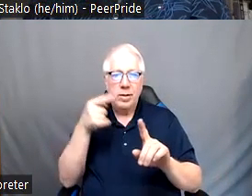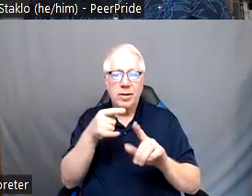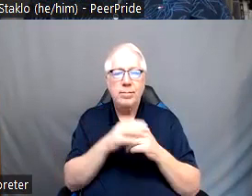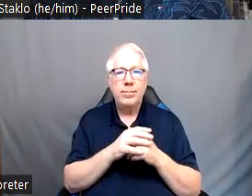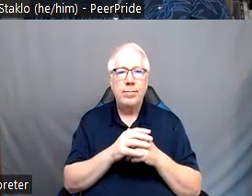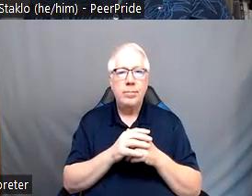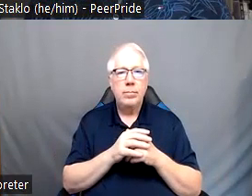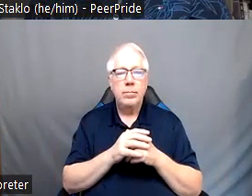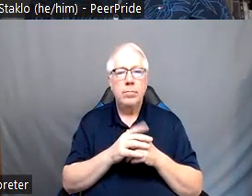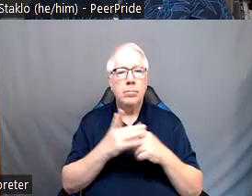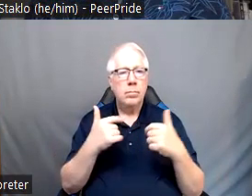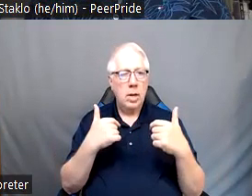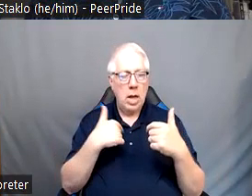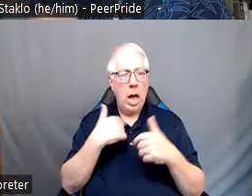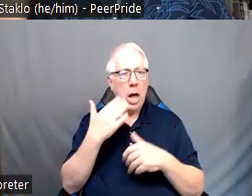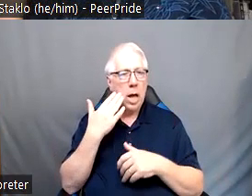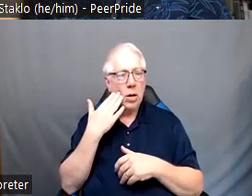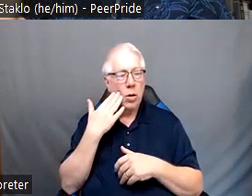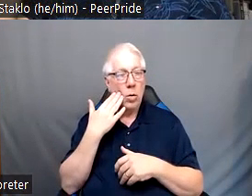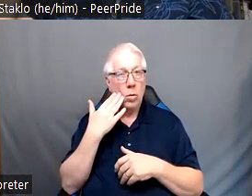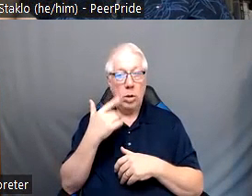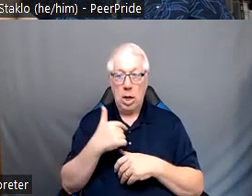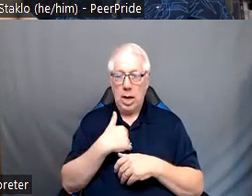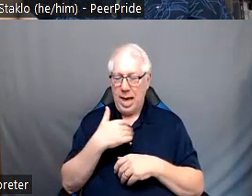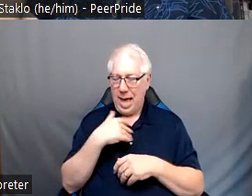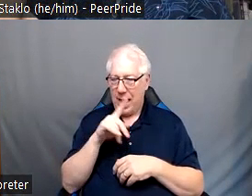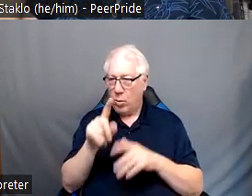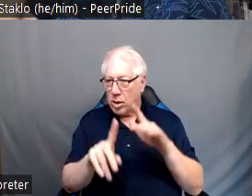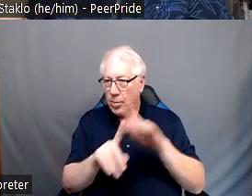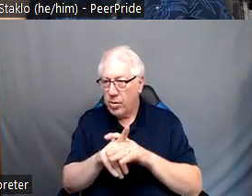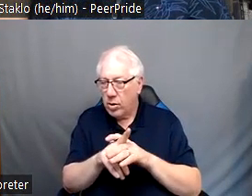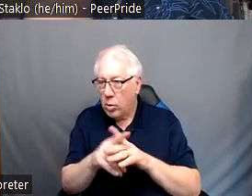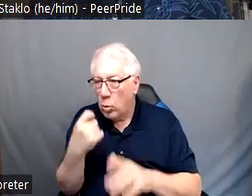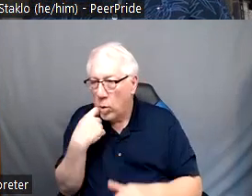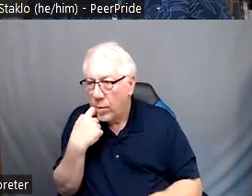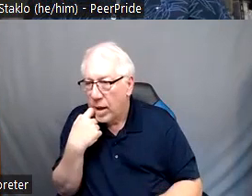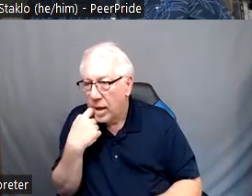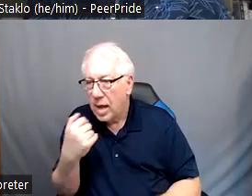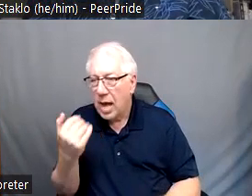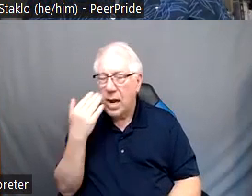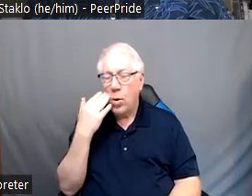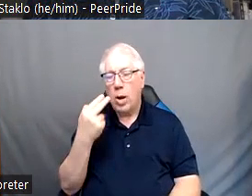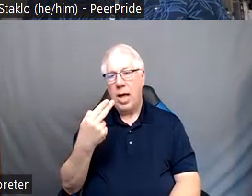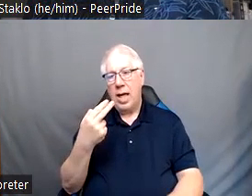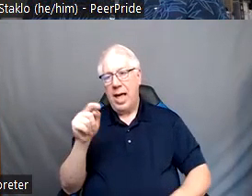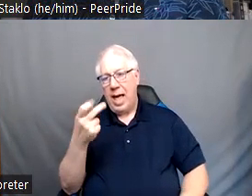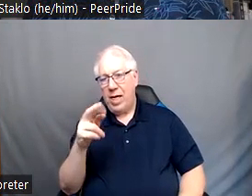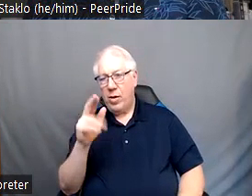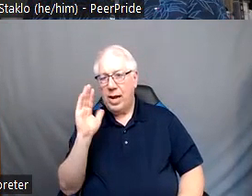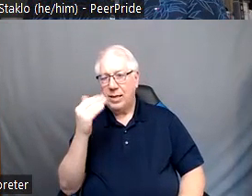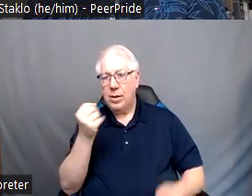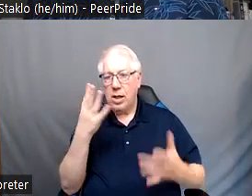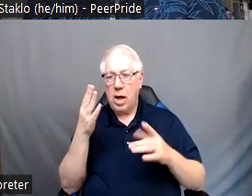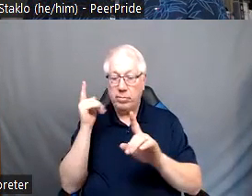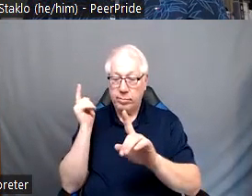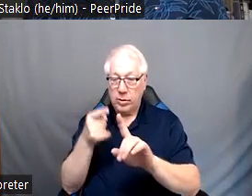And I know that I had a question come through a while back. I know, Heather, it seems like a lot of these are coming